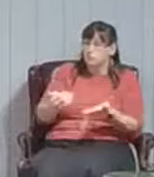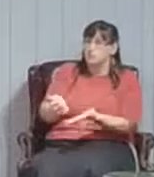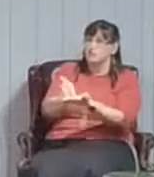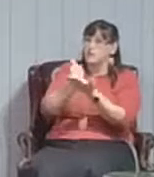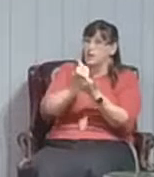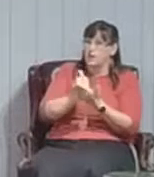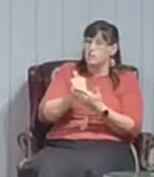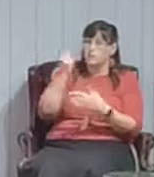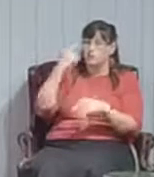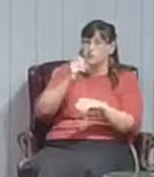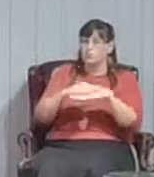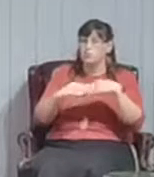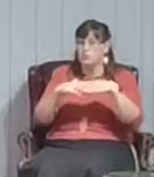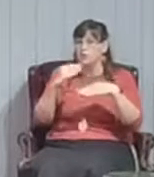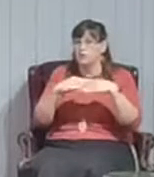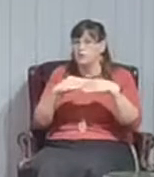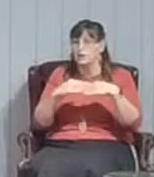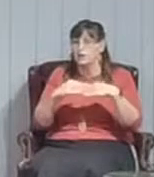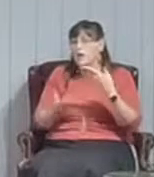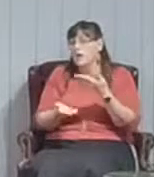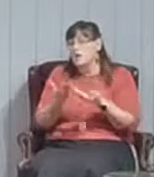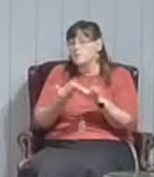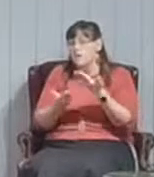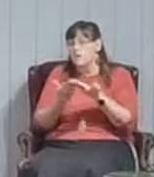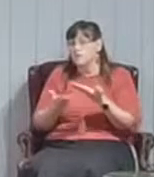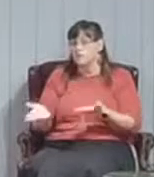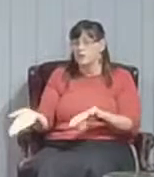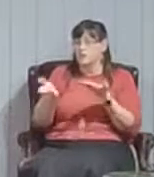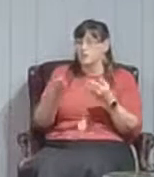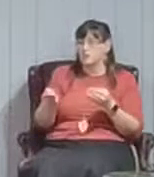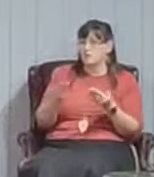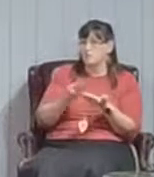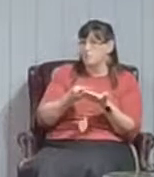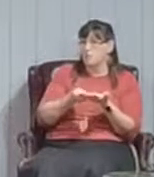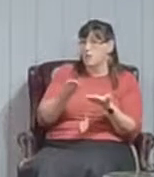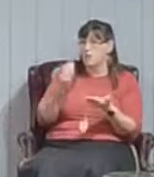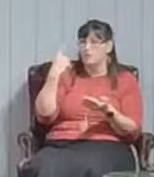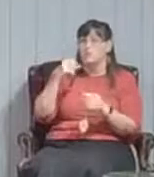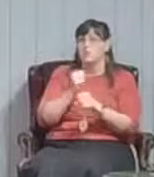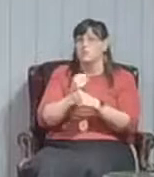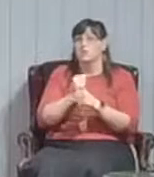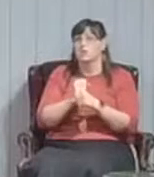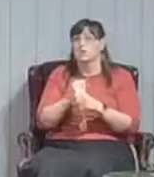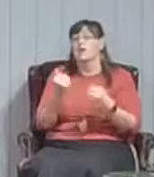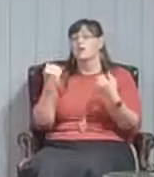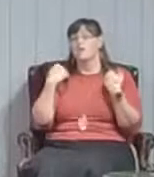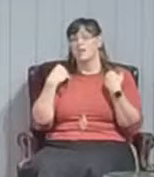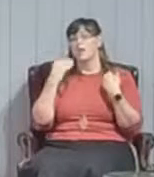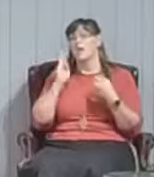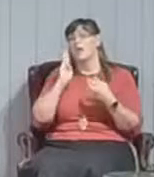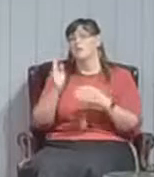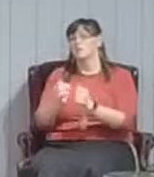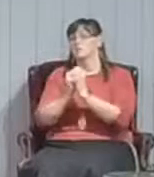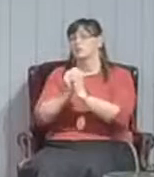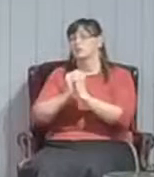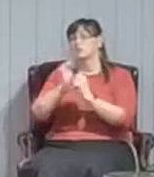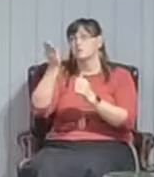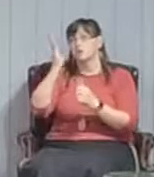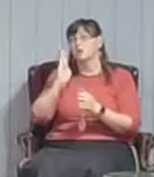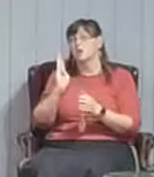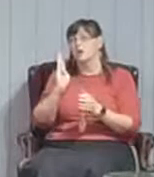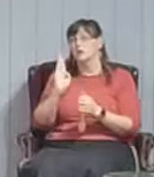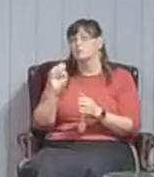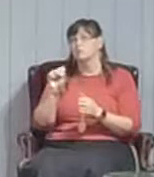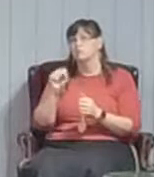work, and they would maybe provide some more money for the work, and they have been worshiping God already, and